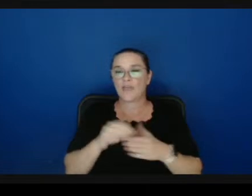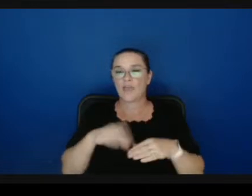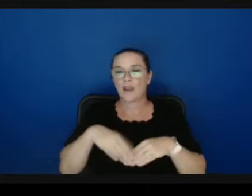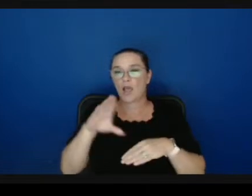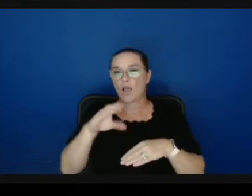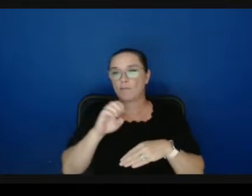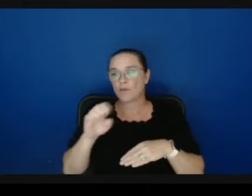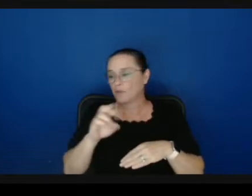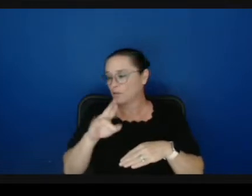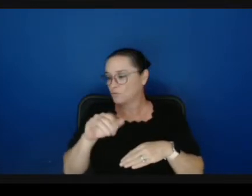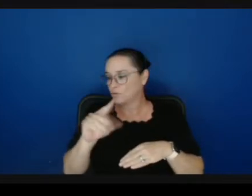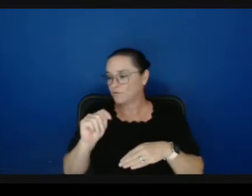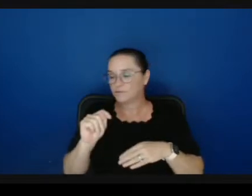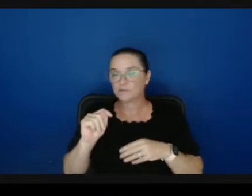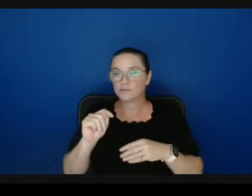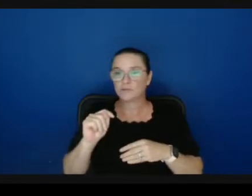Rift